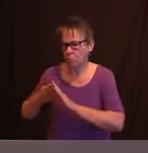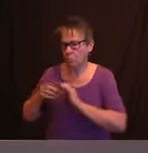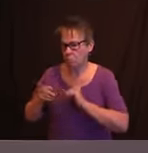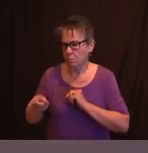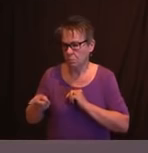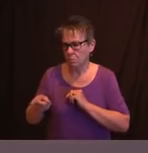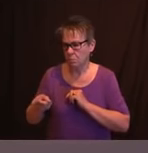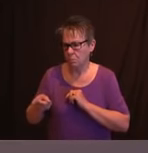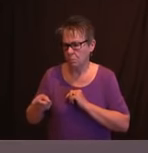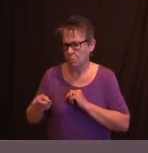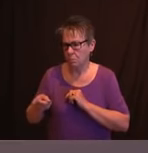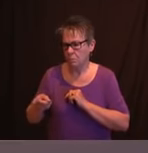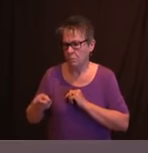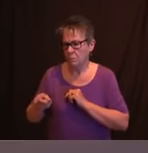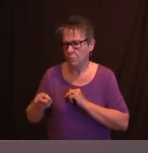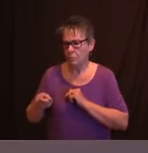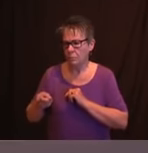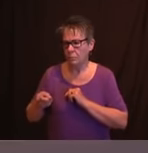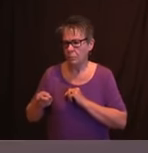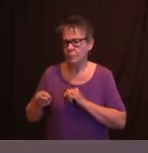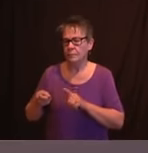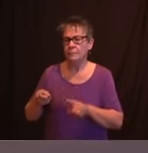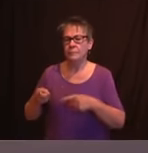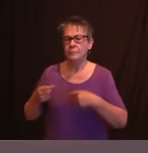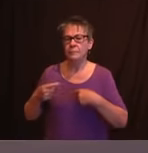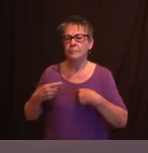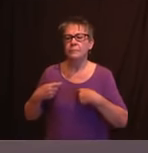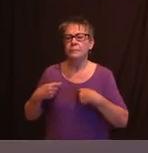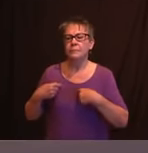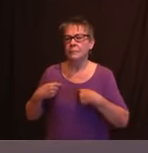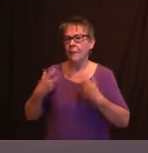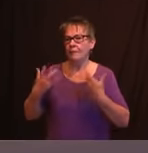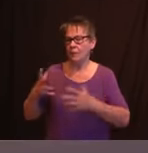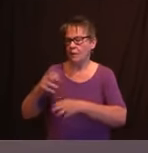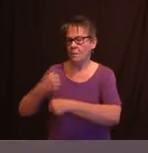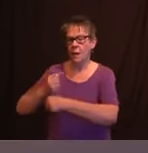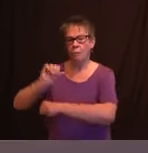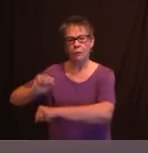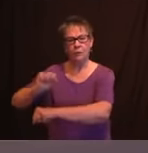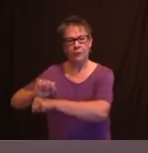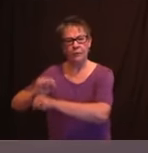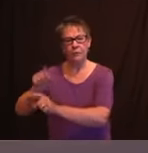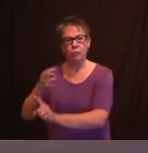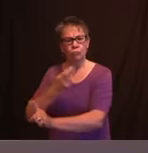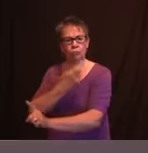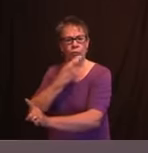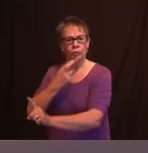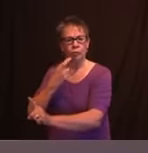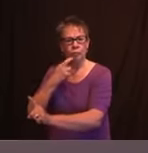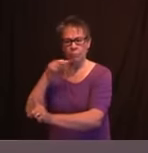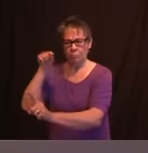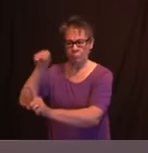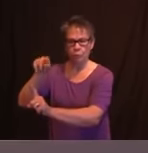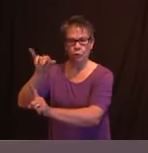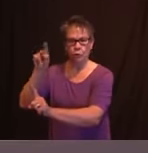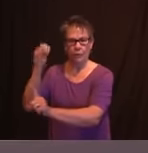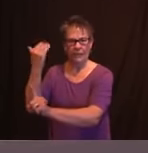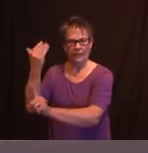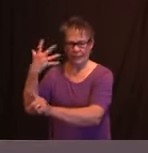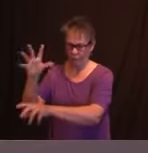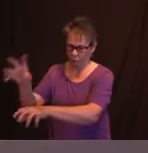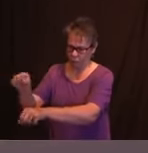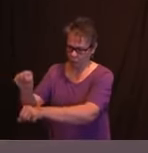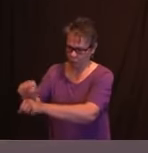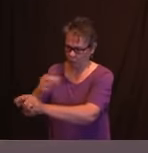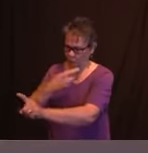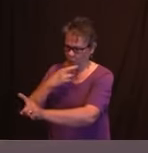Judy and her team on essential retail. My guess is it'll look a lot, or non-essential retail, my guess is it'll look a lot like the guidance on essential retail